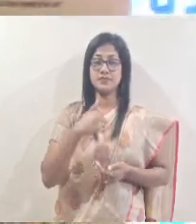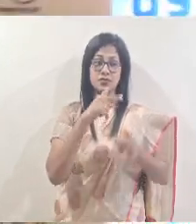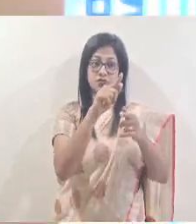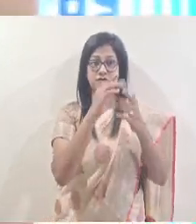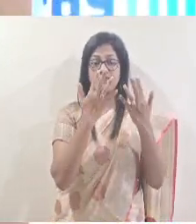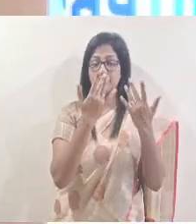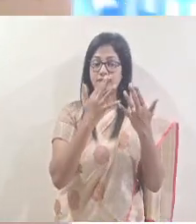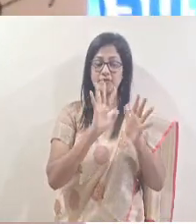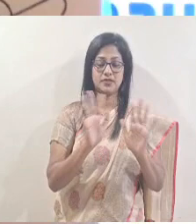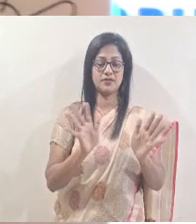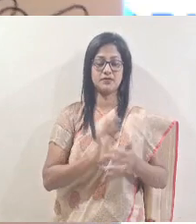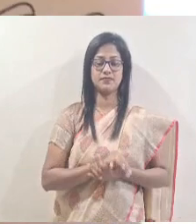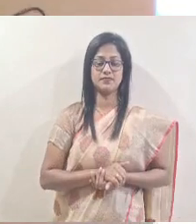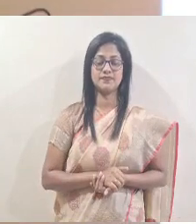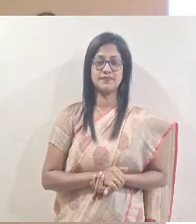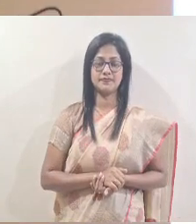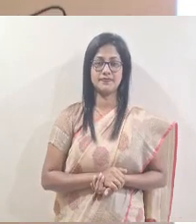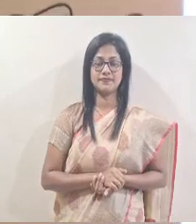You'll have 10 minutes.